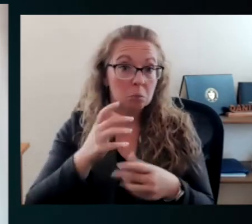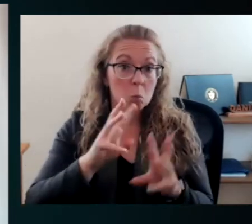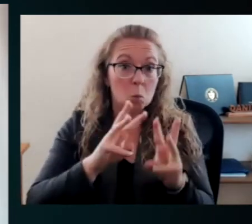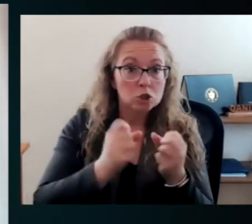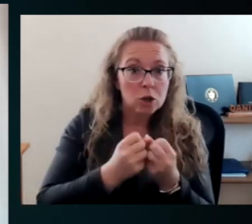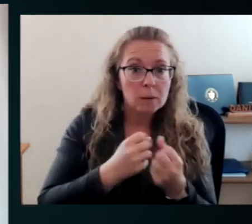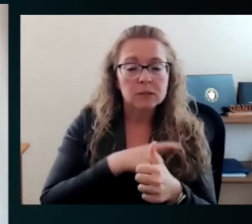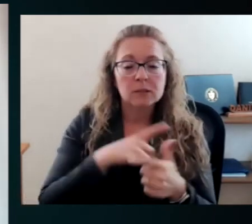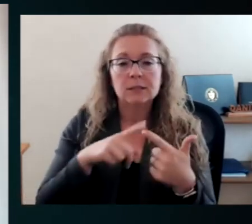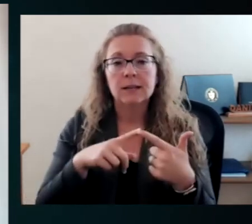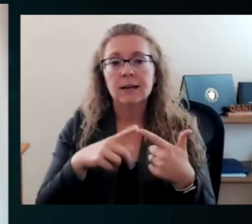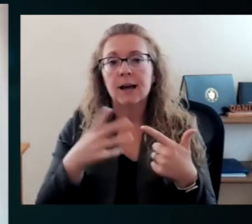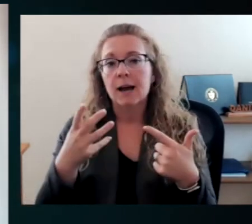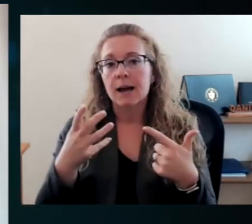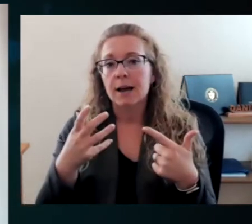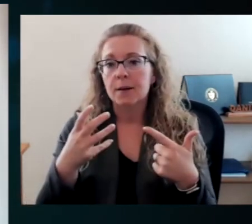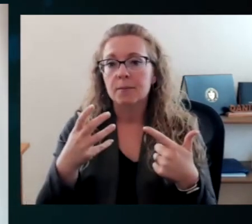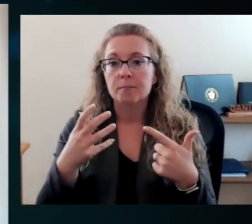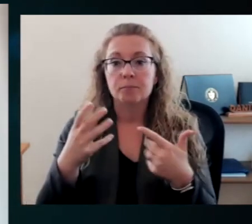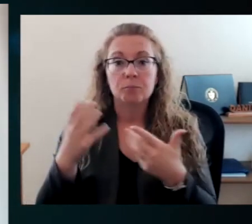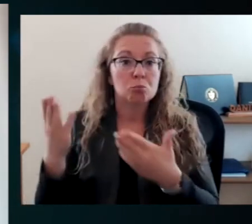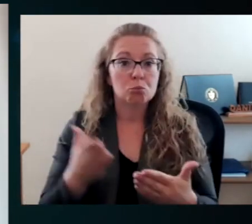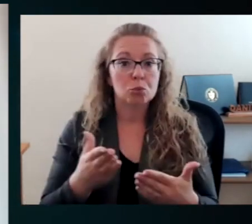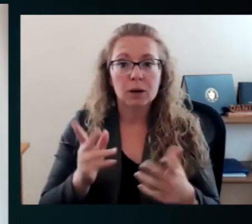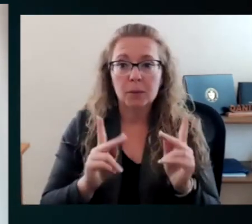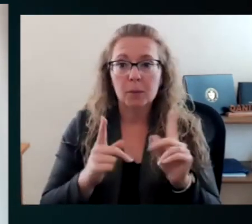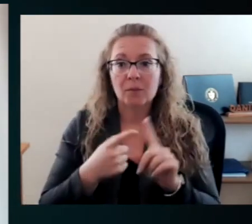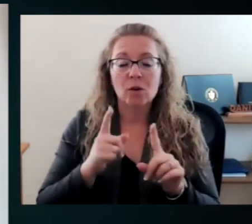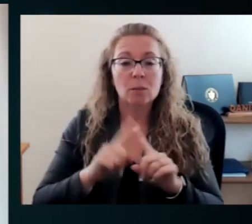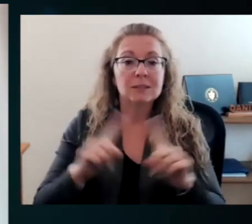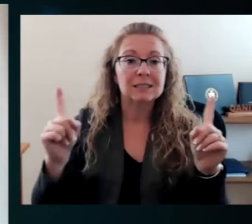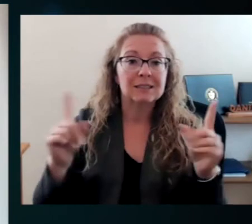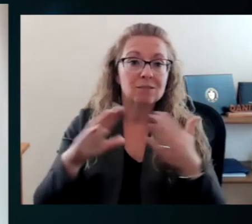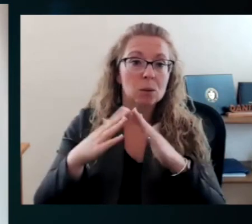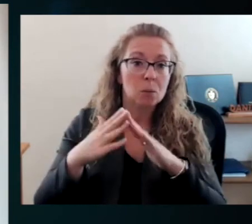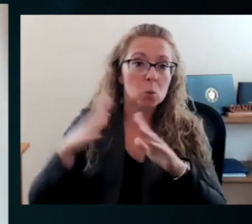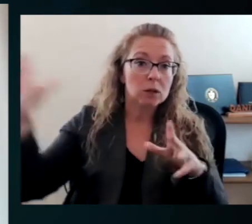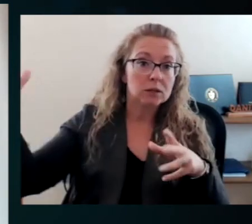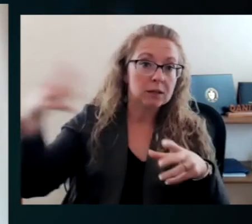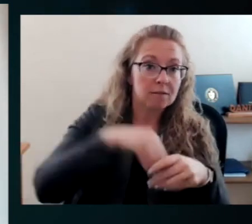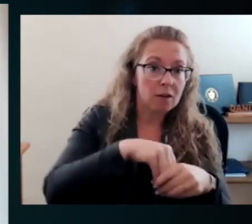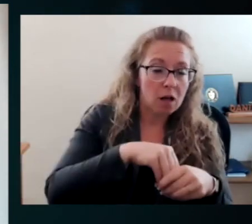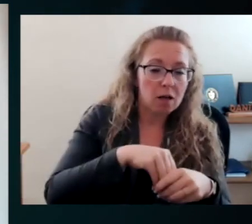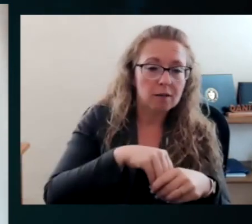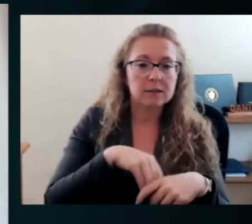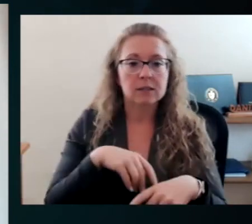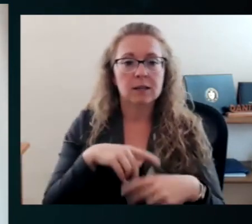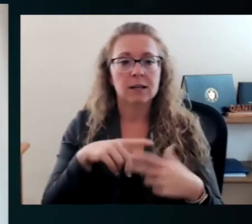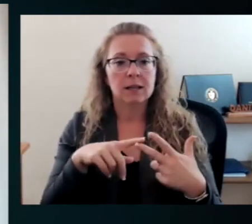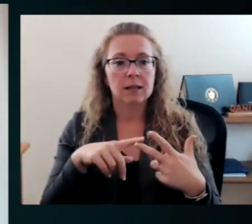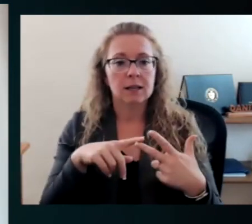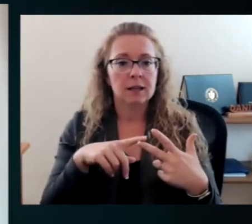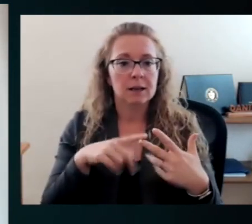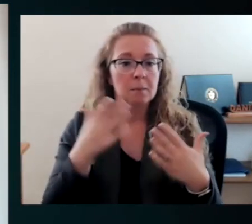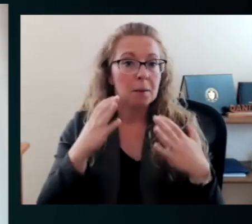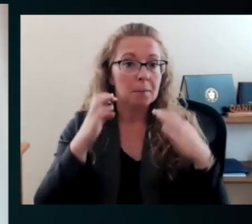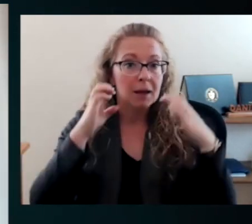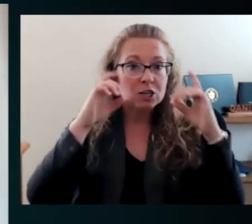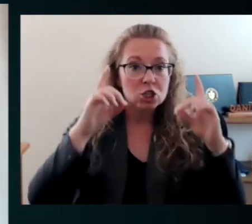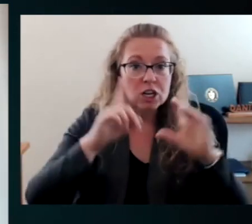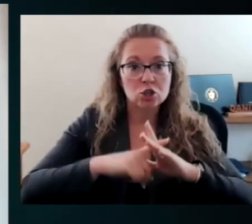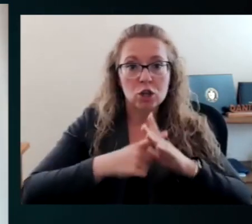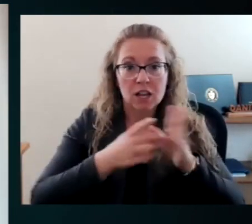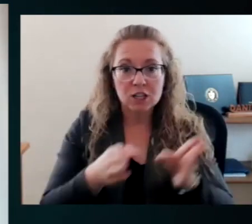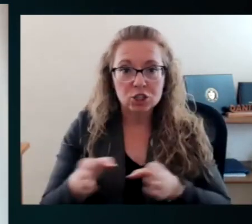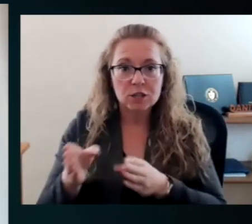they're, bringing people from outside the community and having educational initiatives.